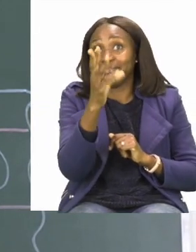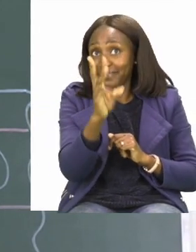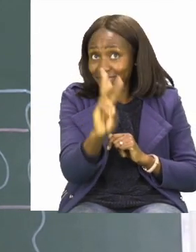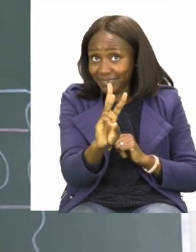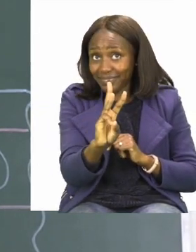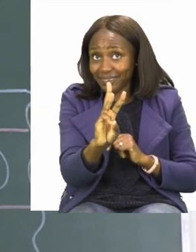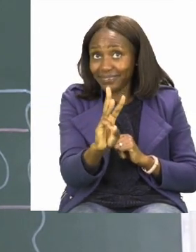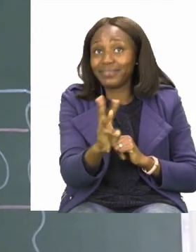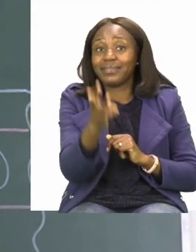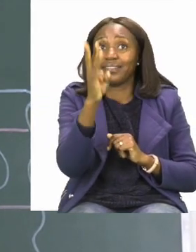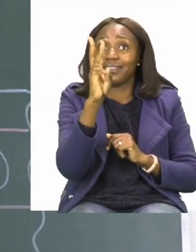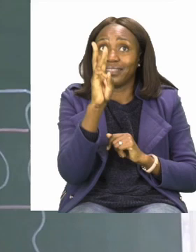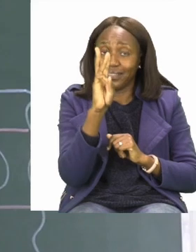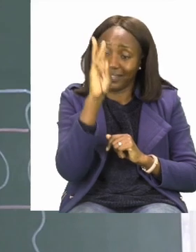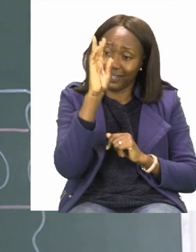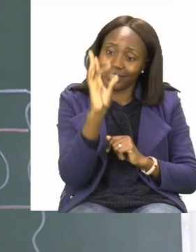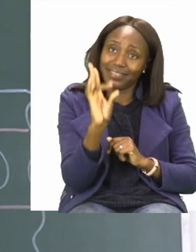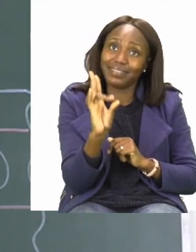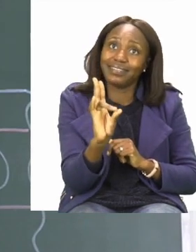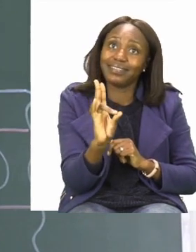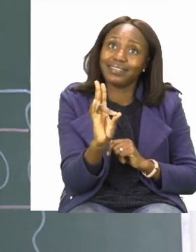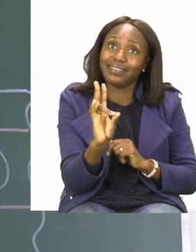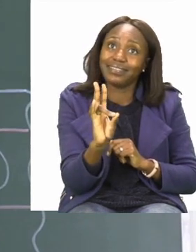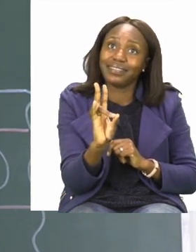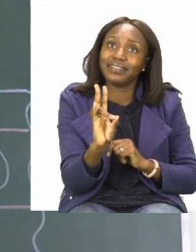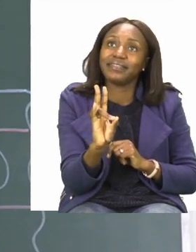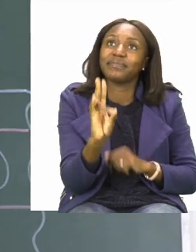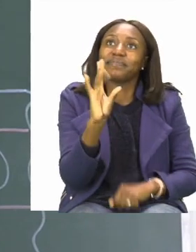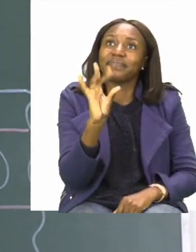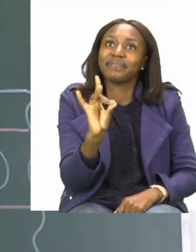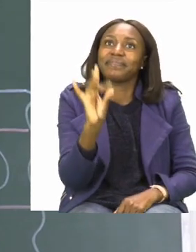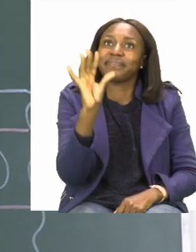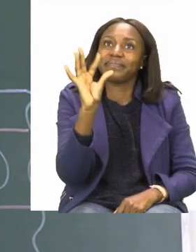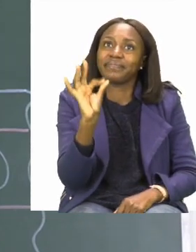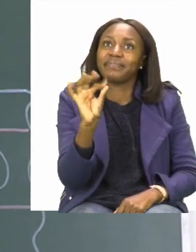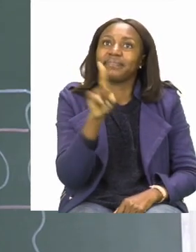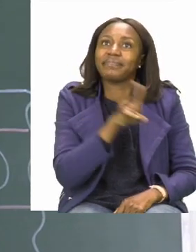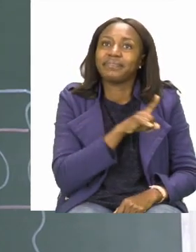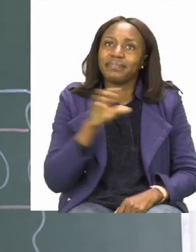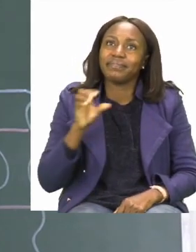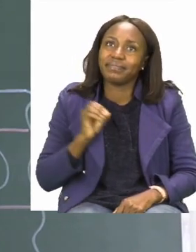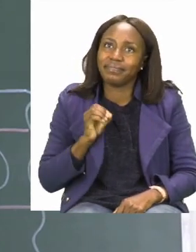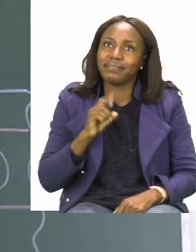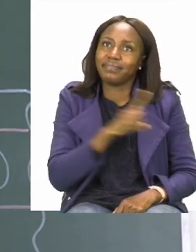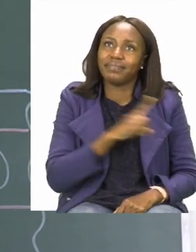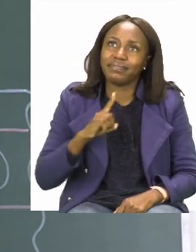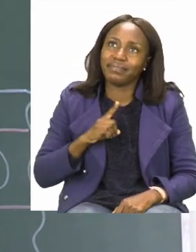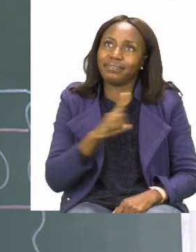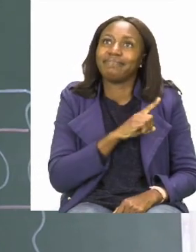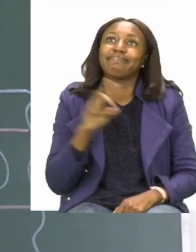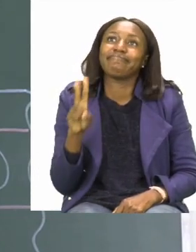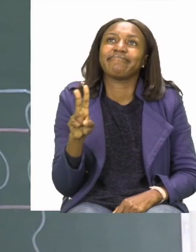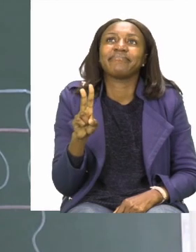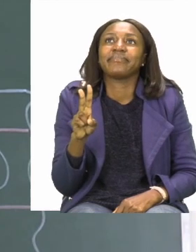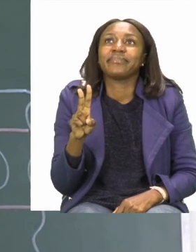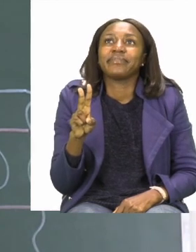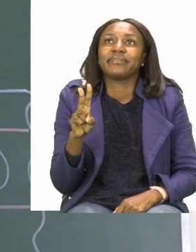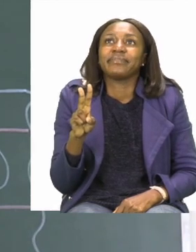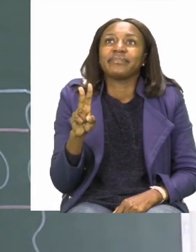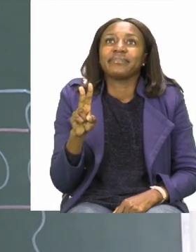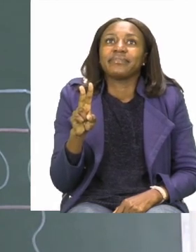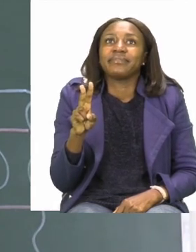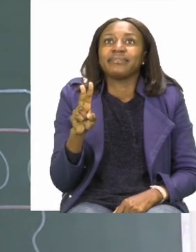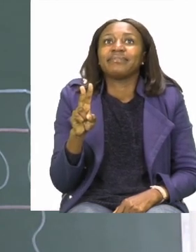5, 6. Counting on 7, 8, 9, 10, 11,